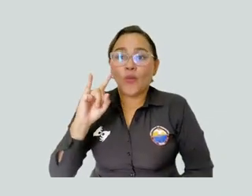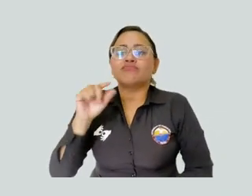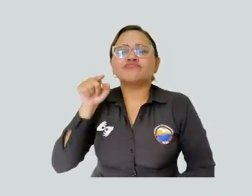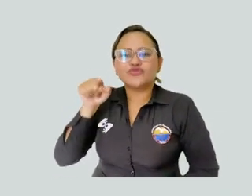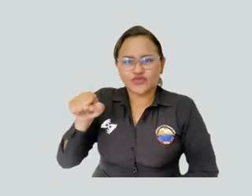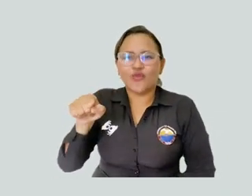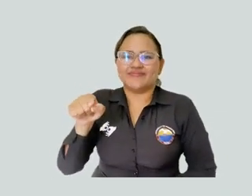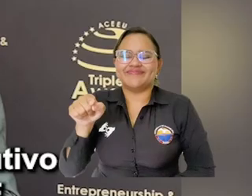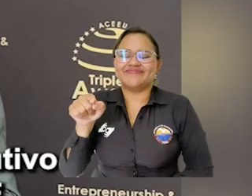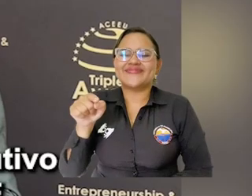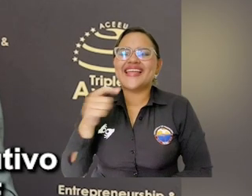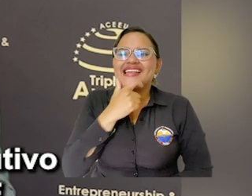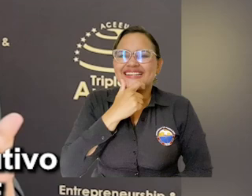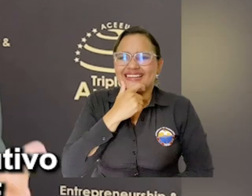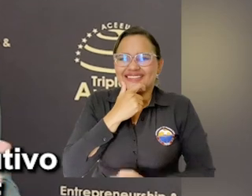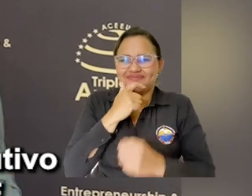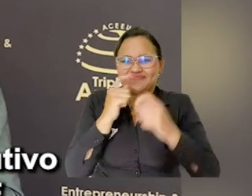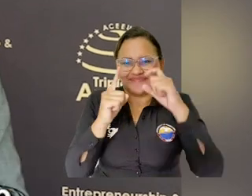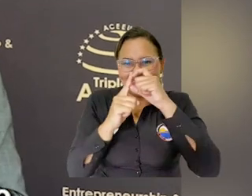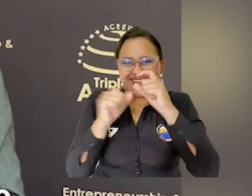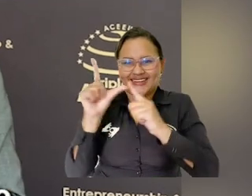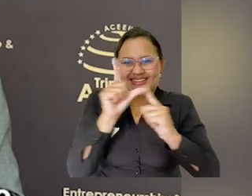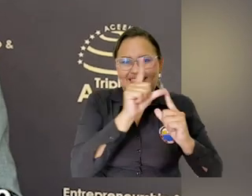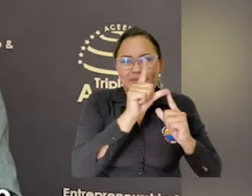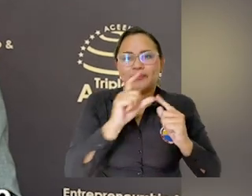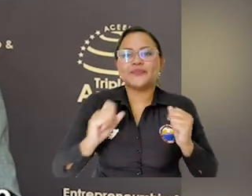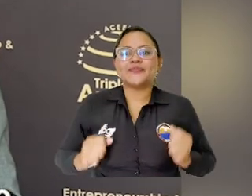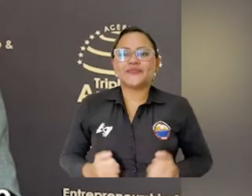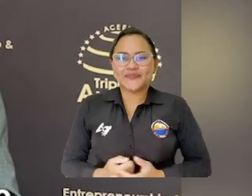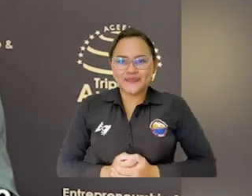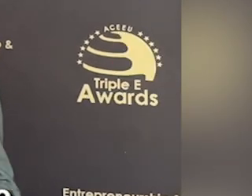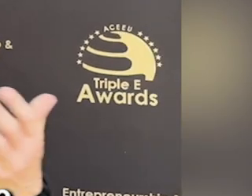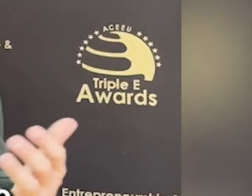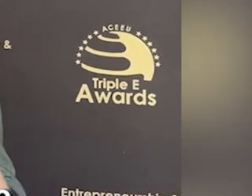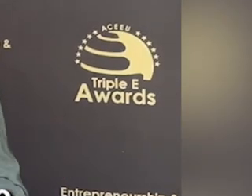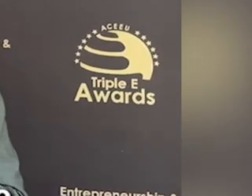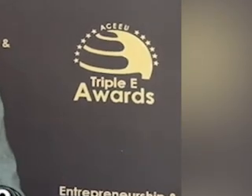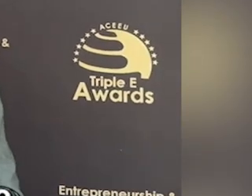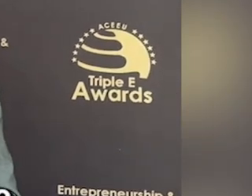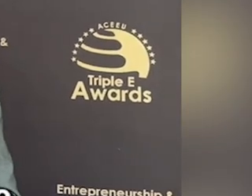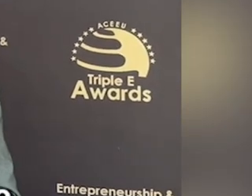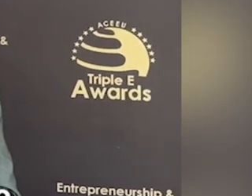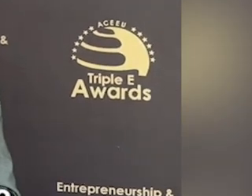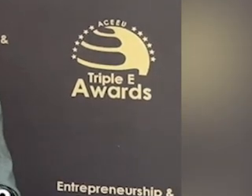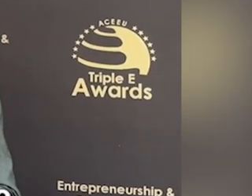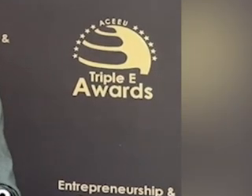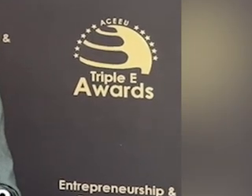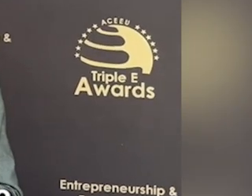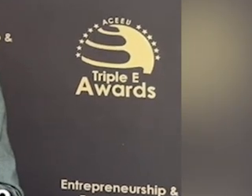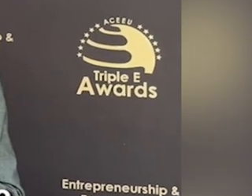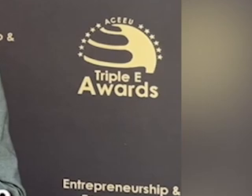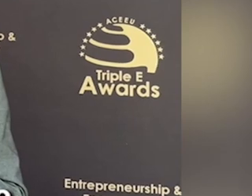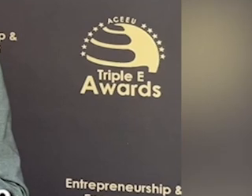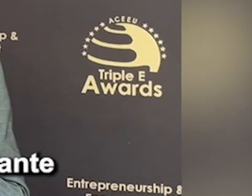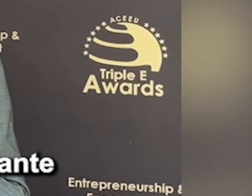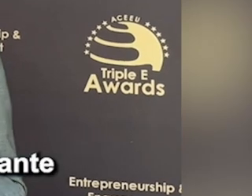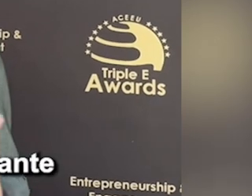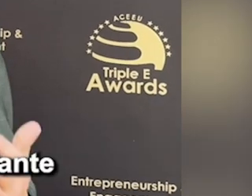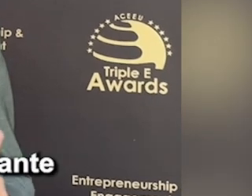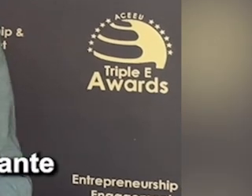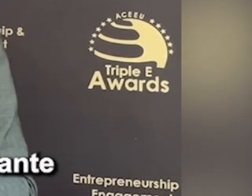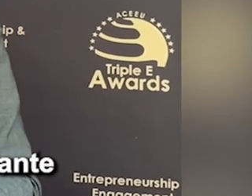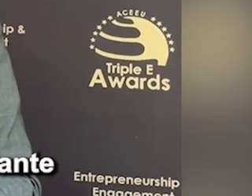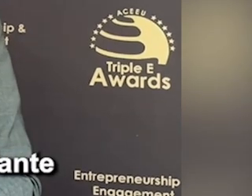sus siglas en inglés. I'd like to congratulate Pablo for his leadership, which we acknowledge today as